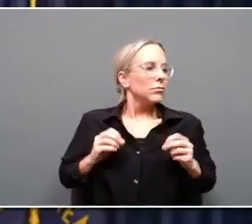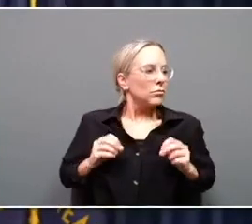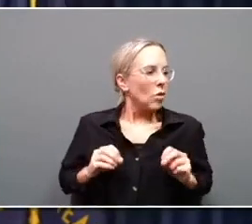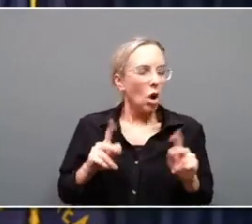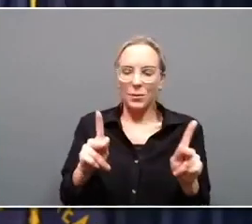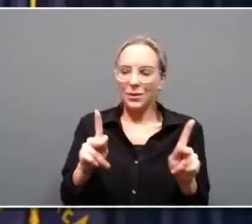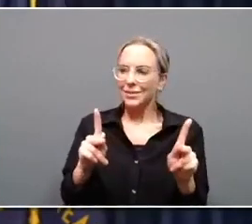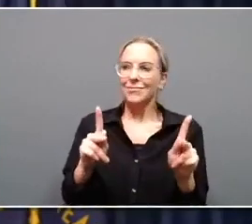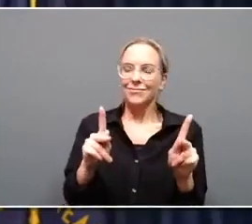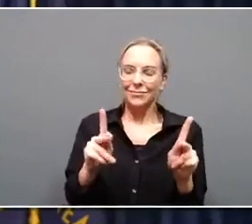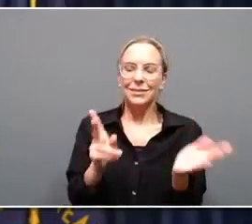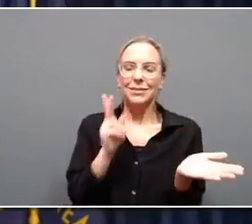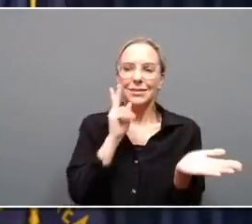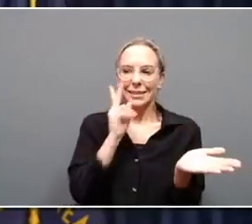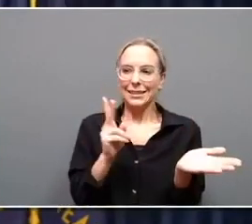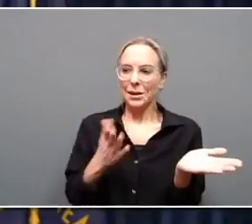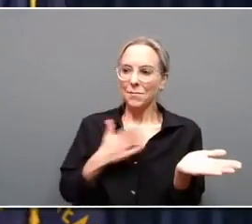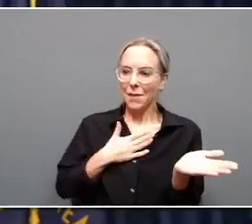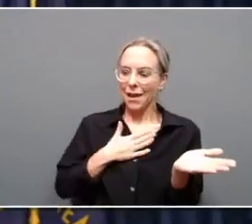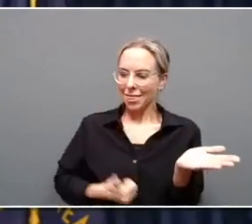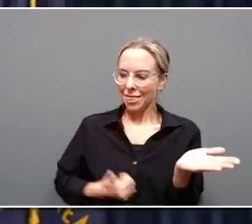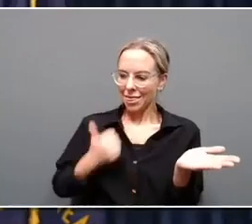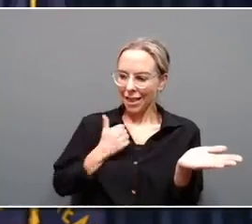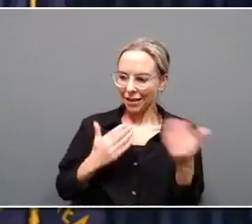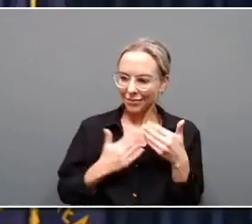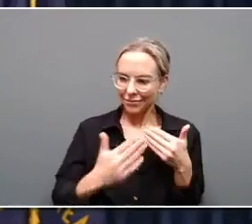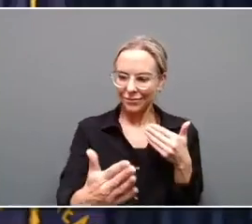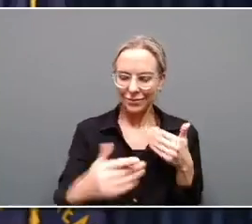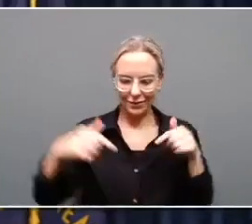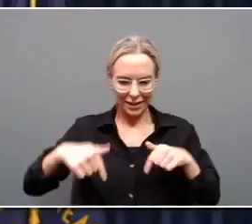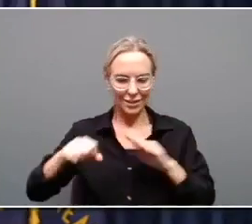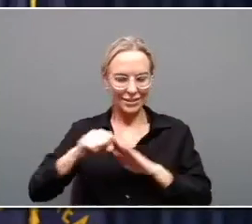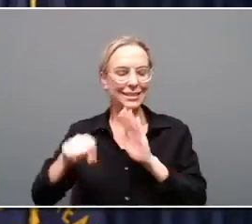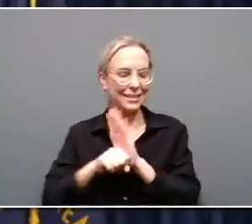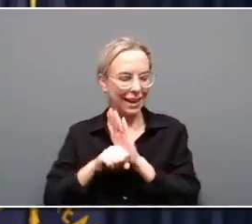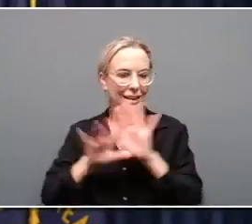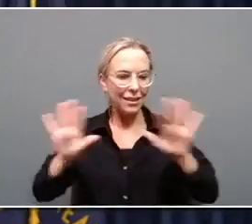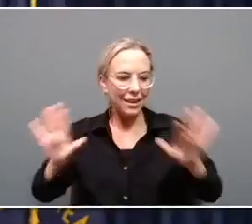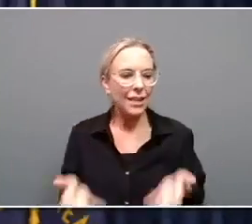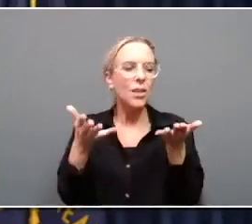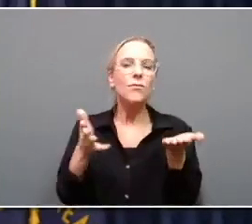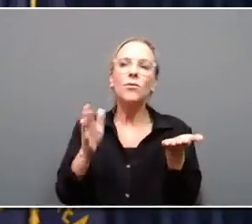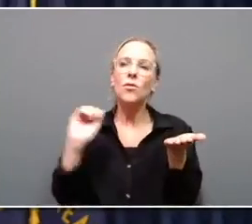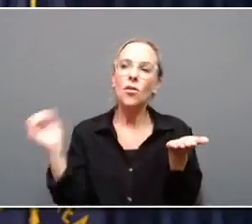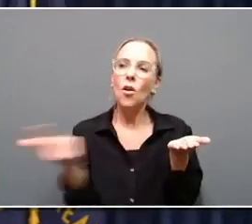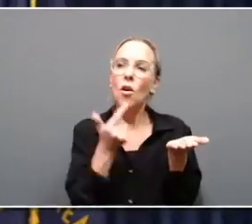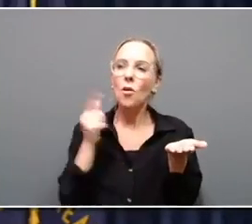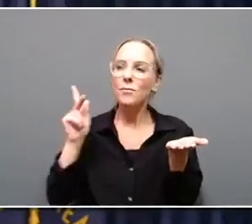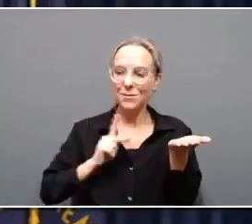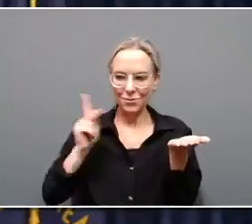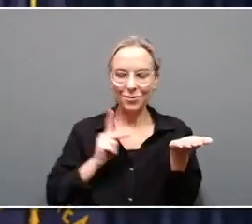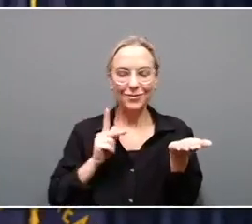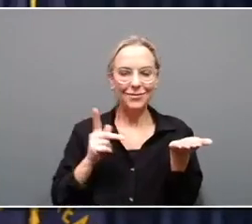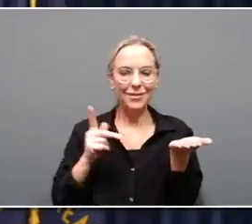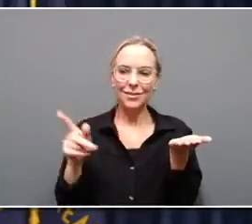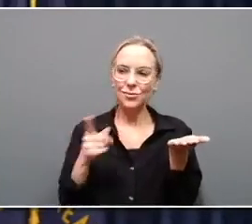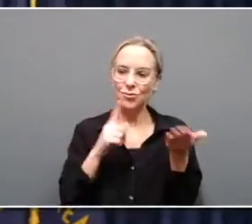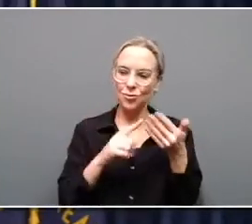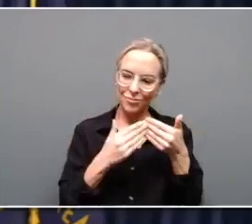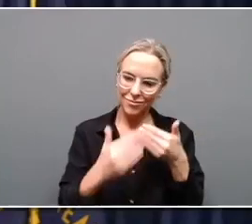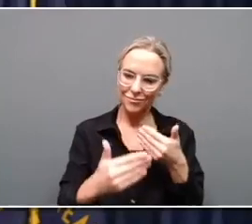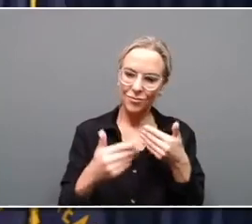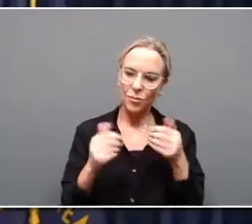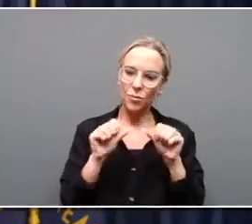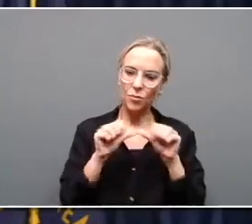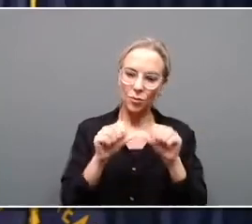seen in my lifetime for where we can go as a state, lifting up all of our people and moving us all not right or left, but